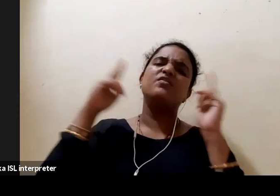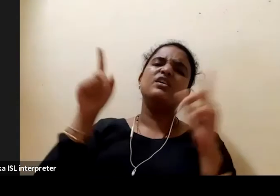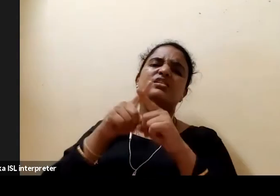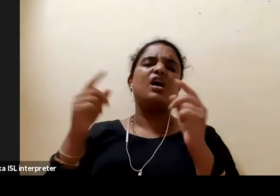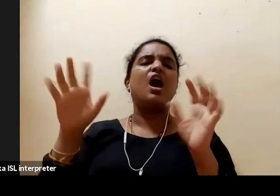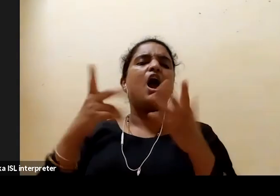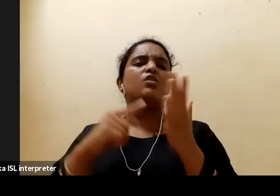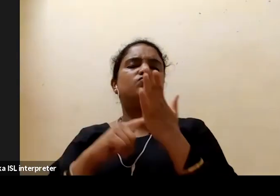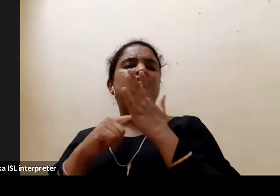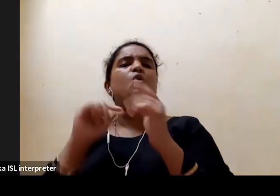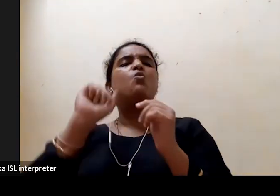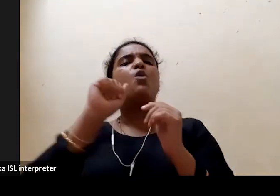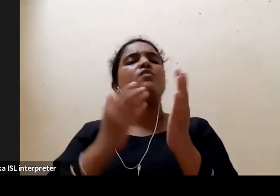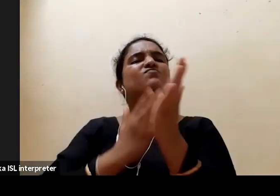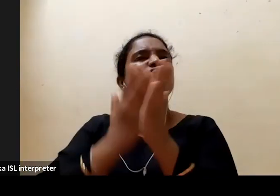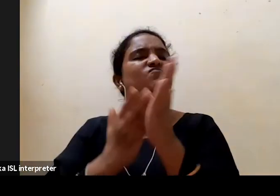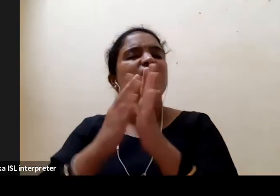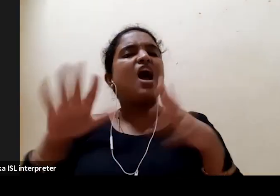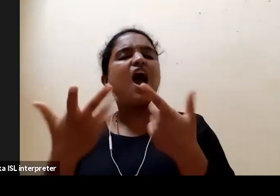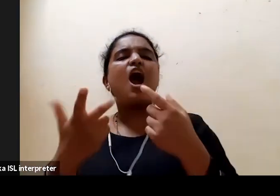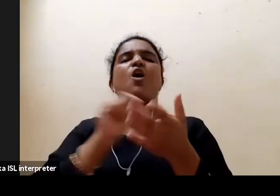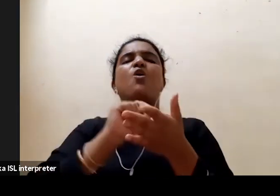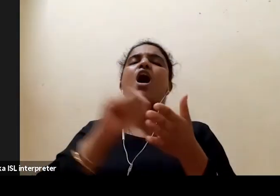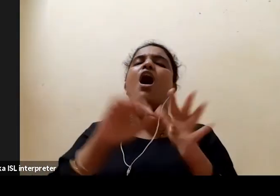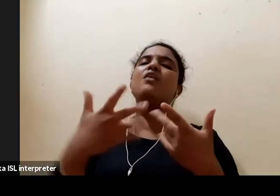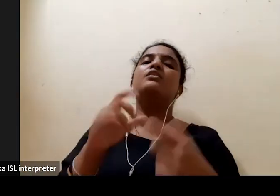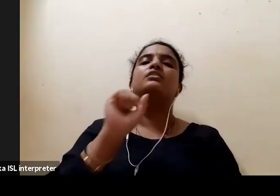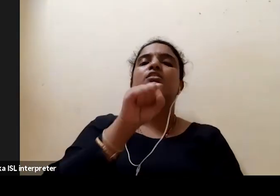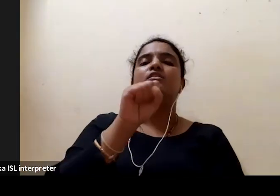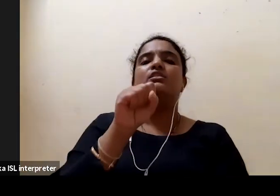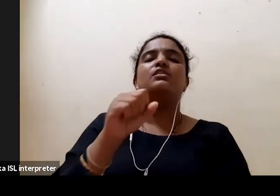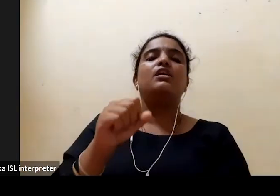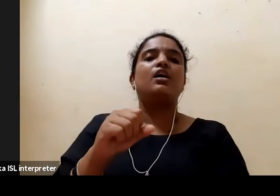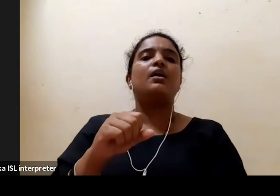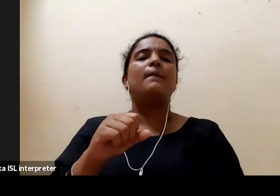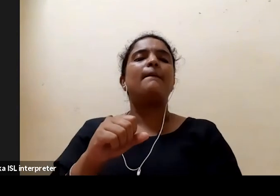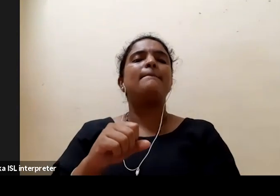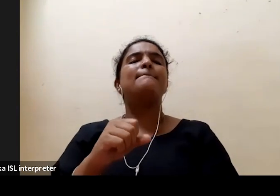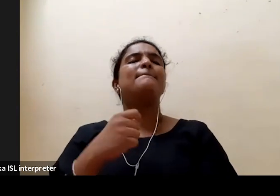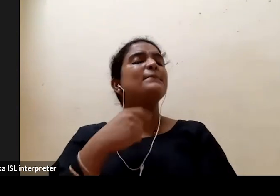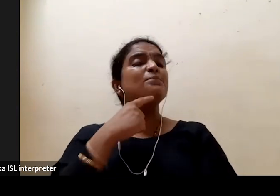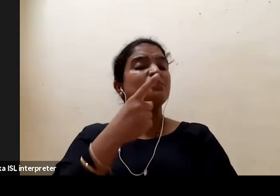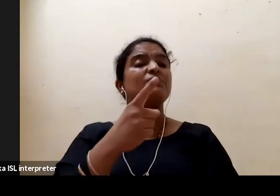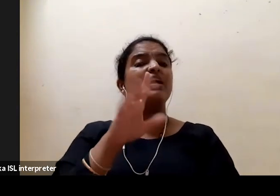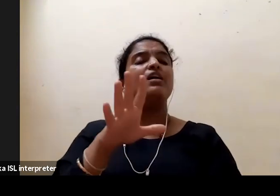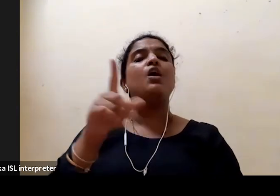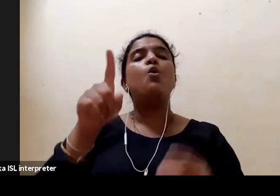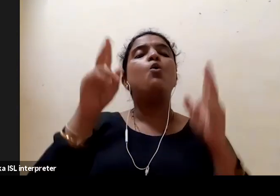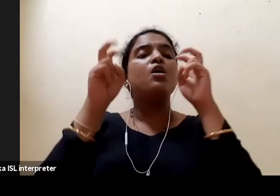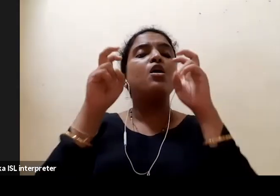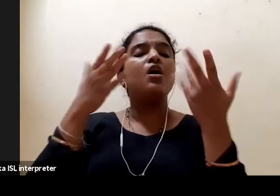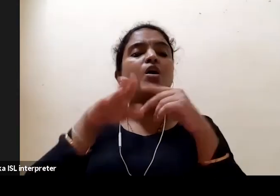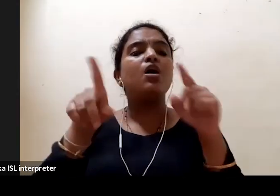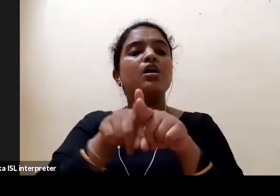components, methodologies are the same, how do you make it exciting? A very good question again. Like I said in the description or the start of